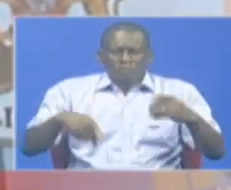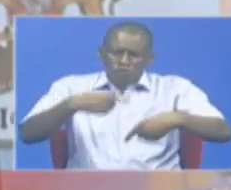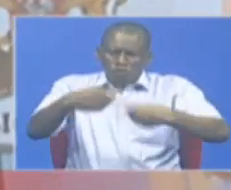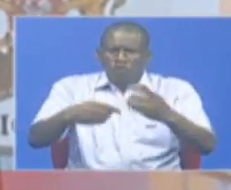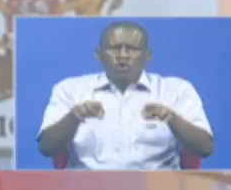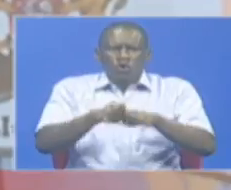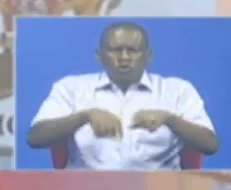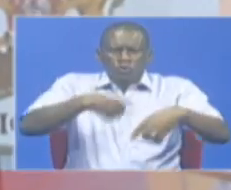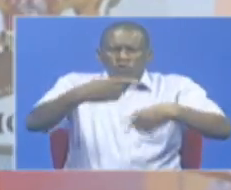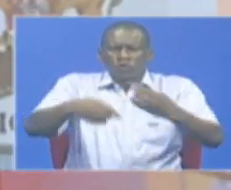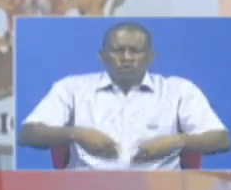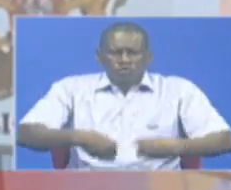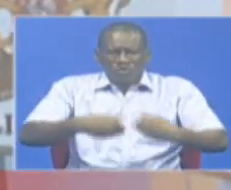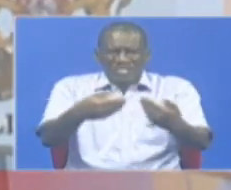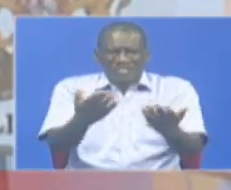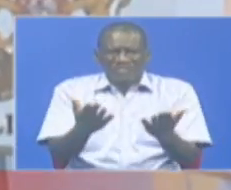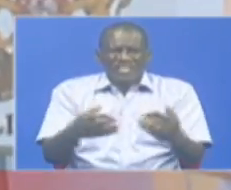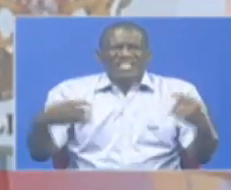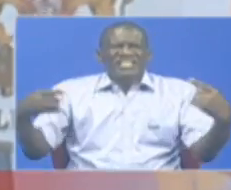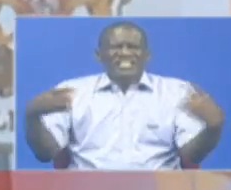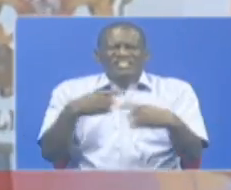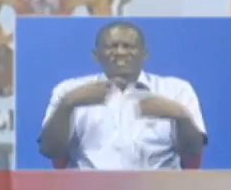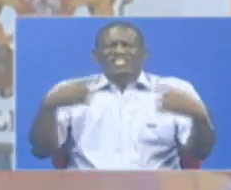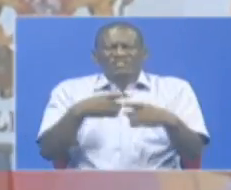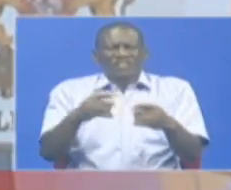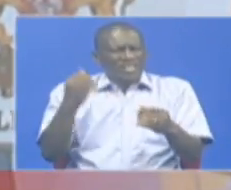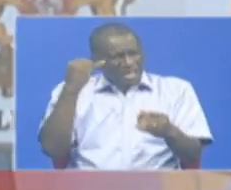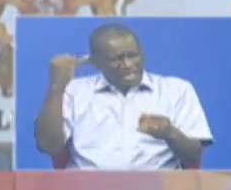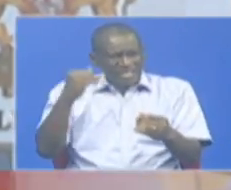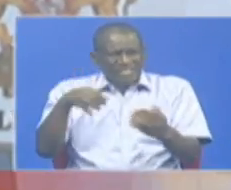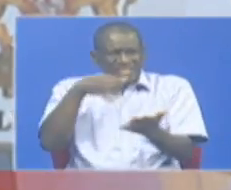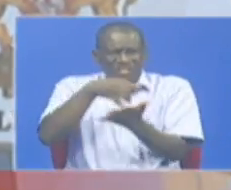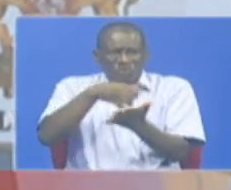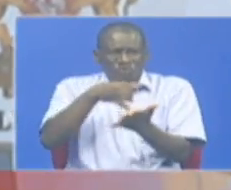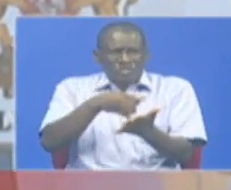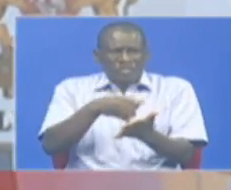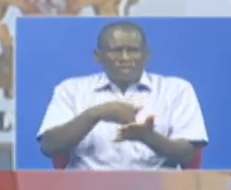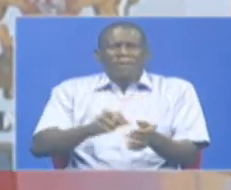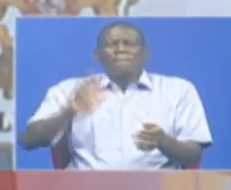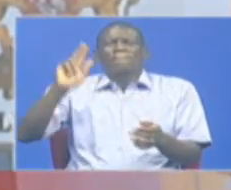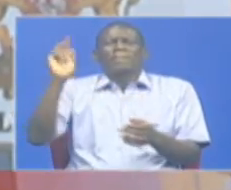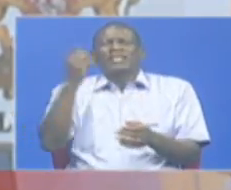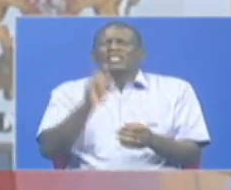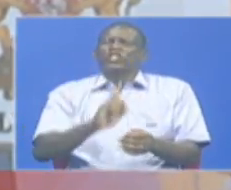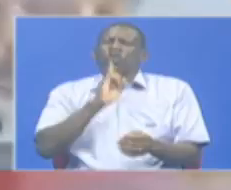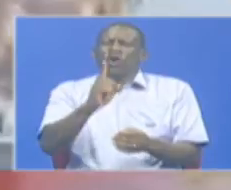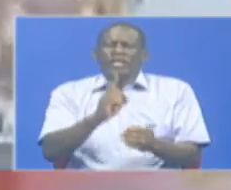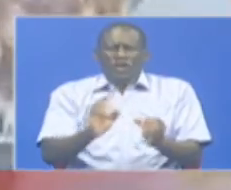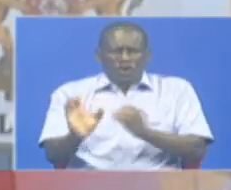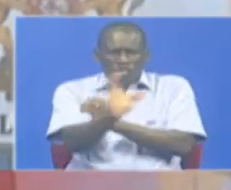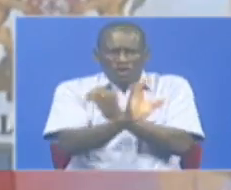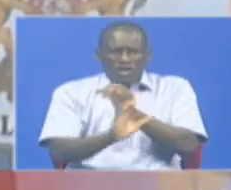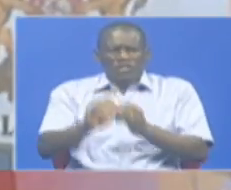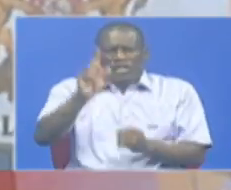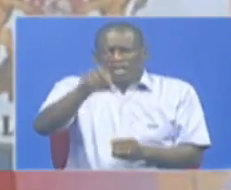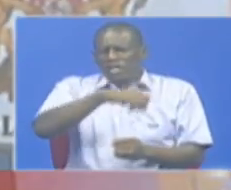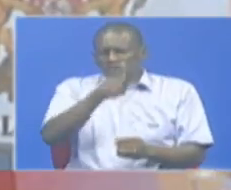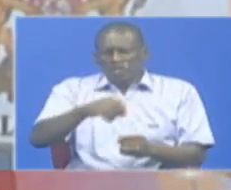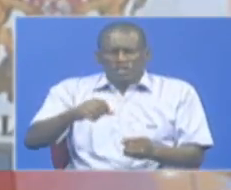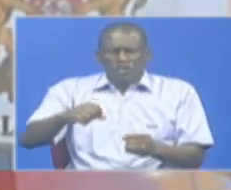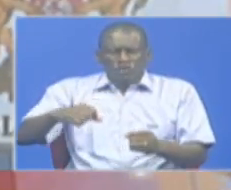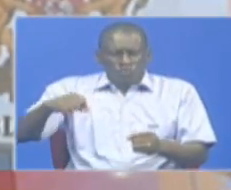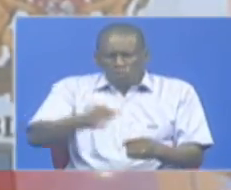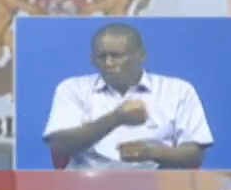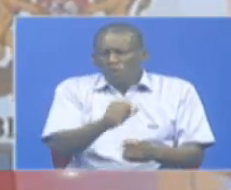to issue various interventions, including the presidential directive on the countrywide curfew, cessation of